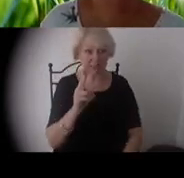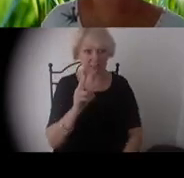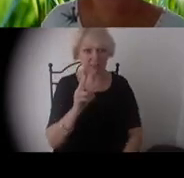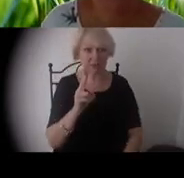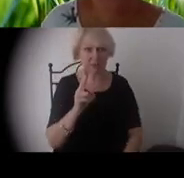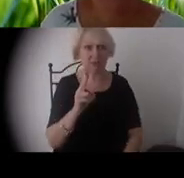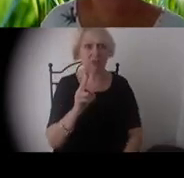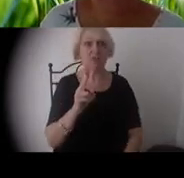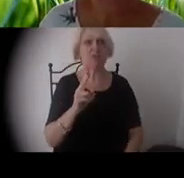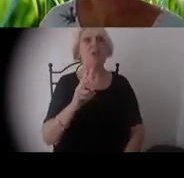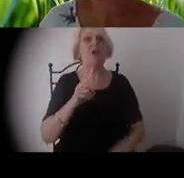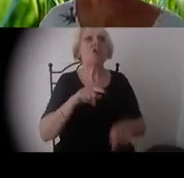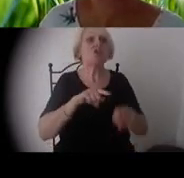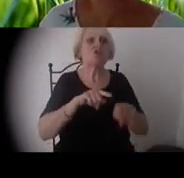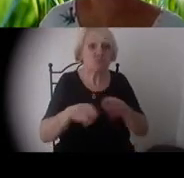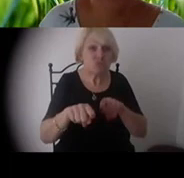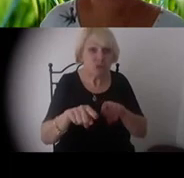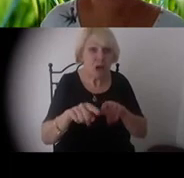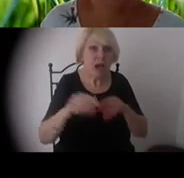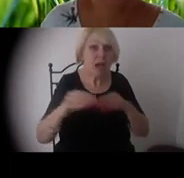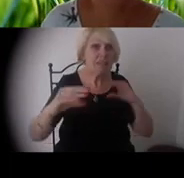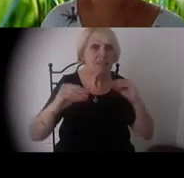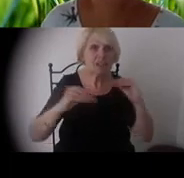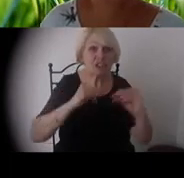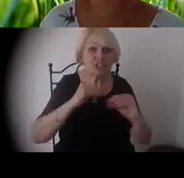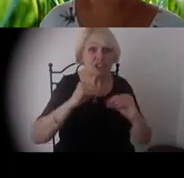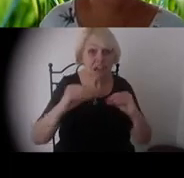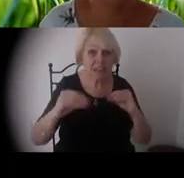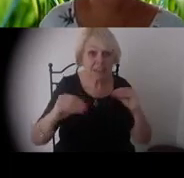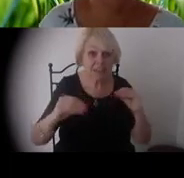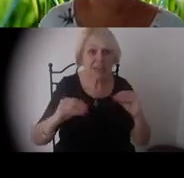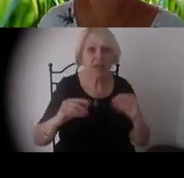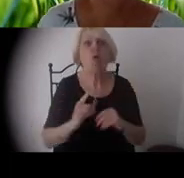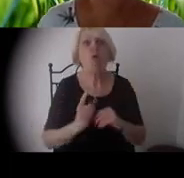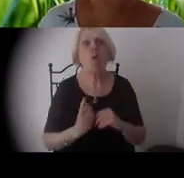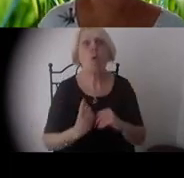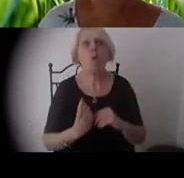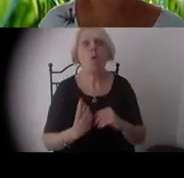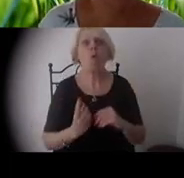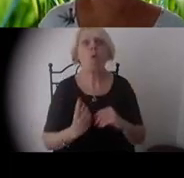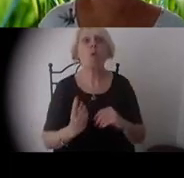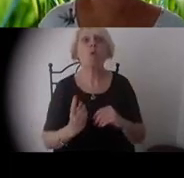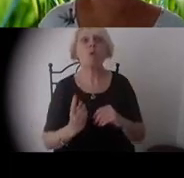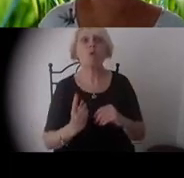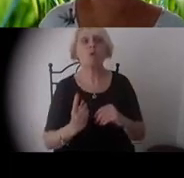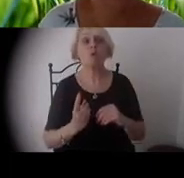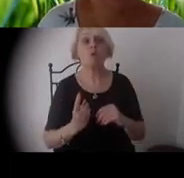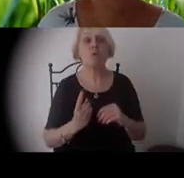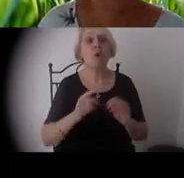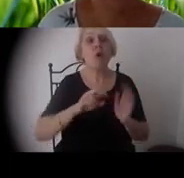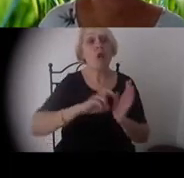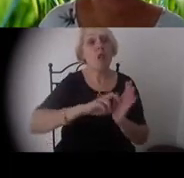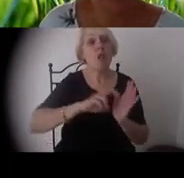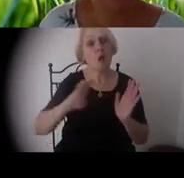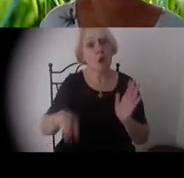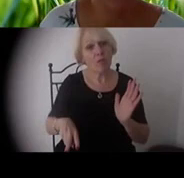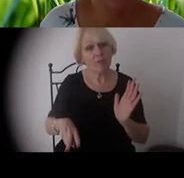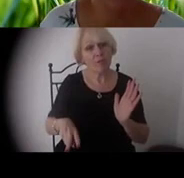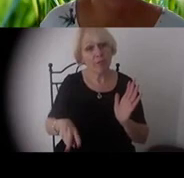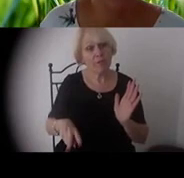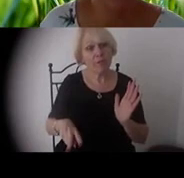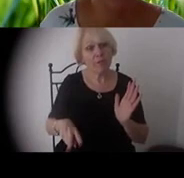using the chat, and we can try and do something about it, or otherwise just log off and go out